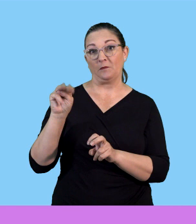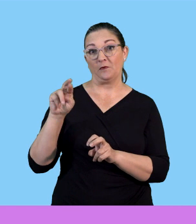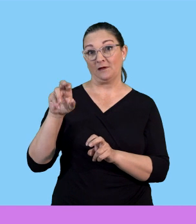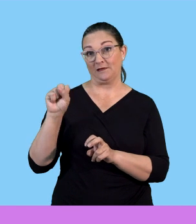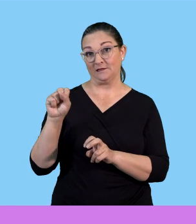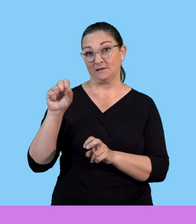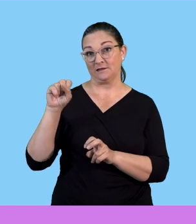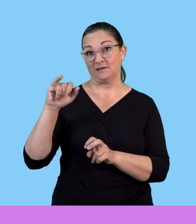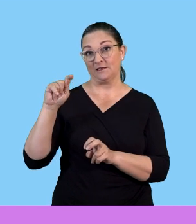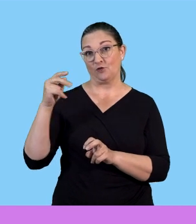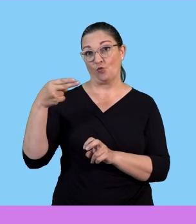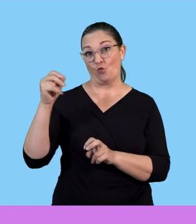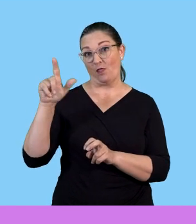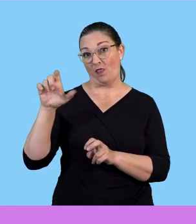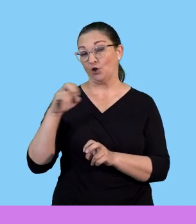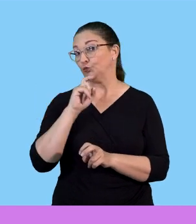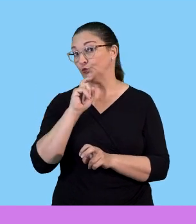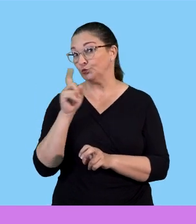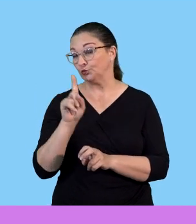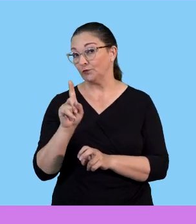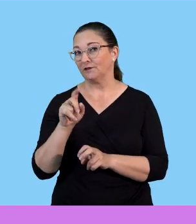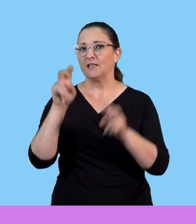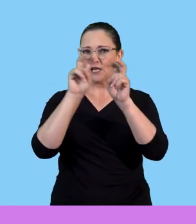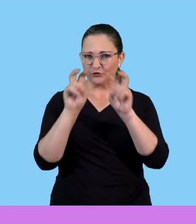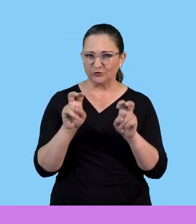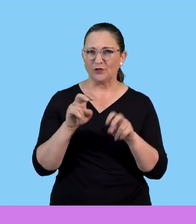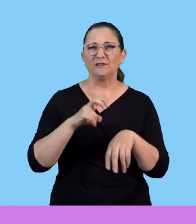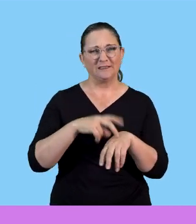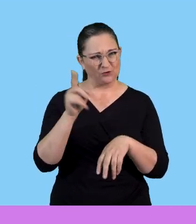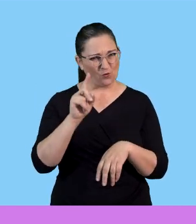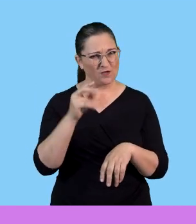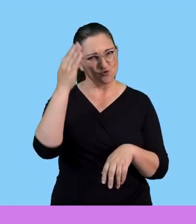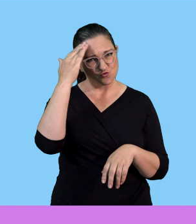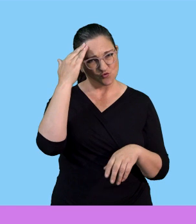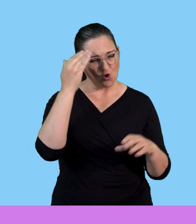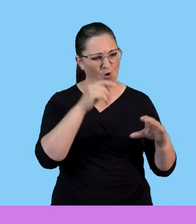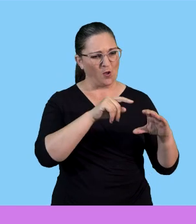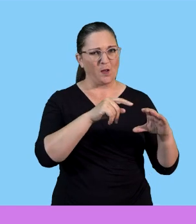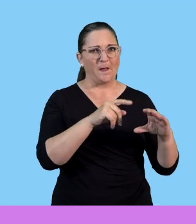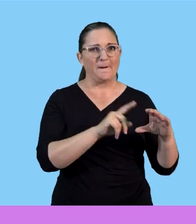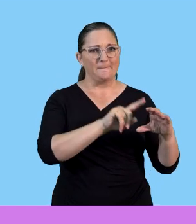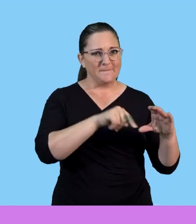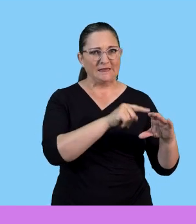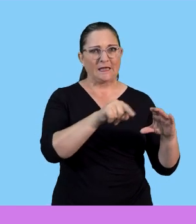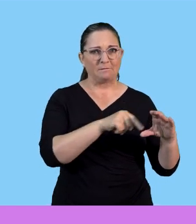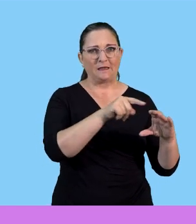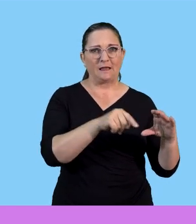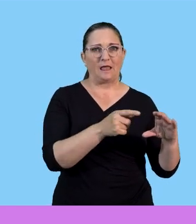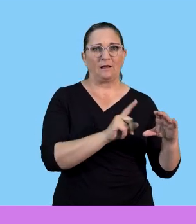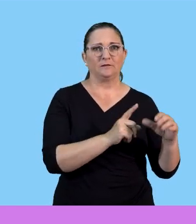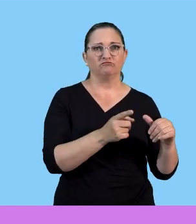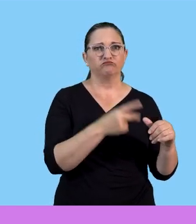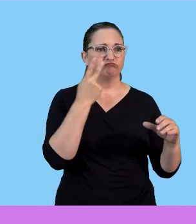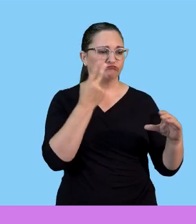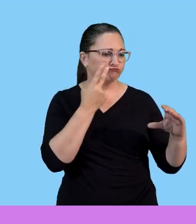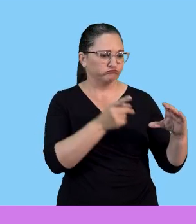use? So, what we need to know is that there is an electricity reader, a meter, and as you use it, the